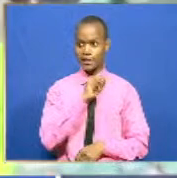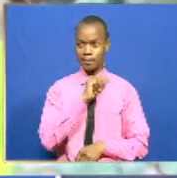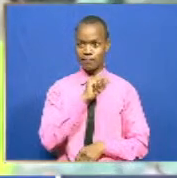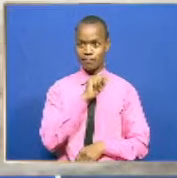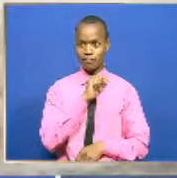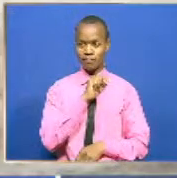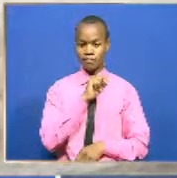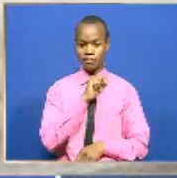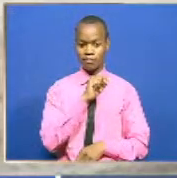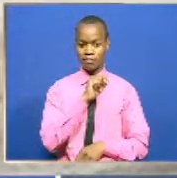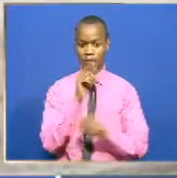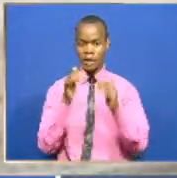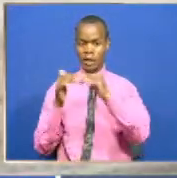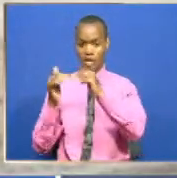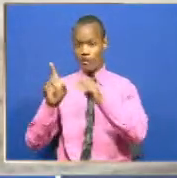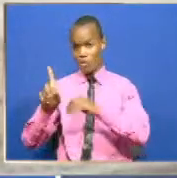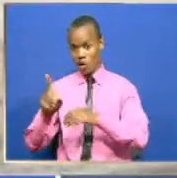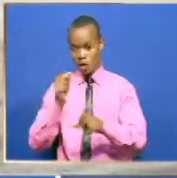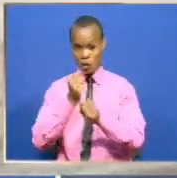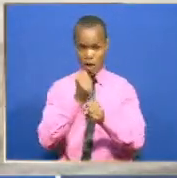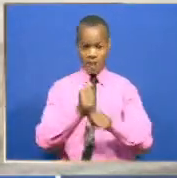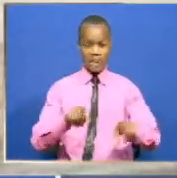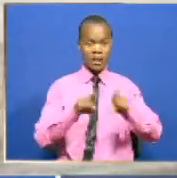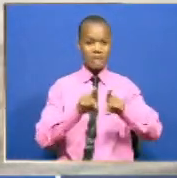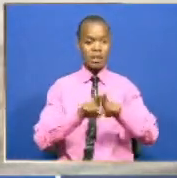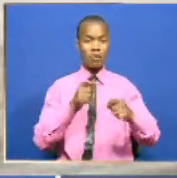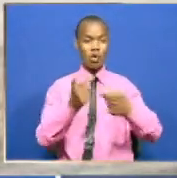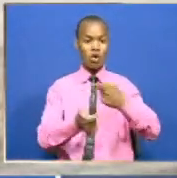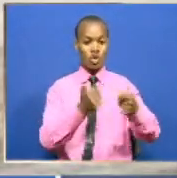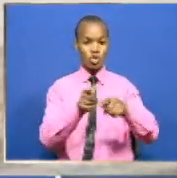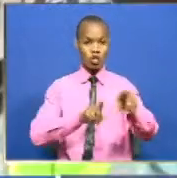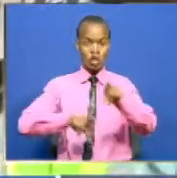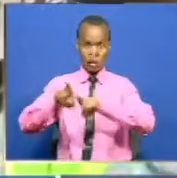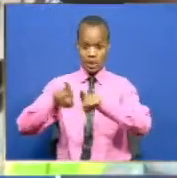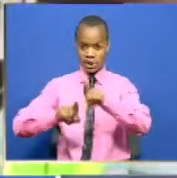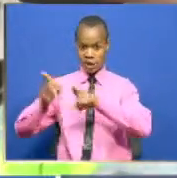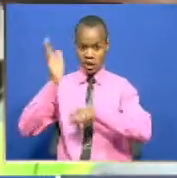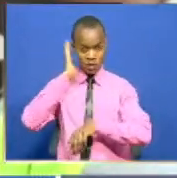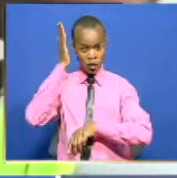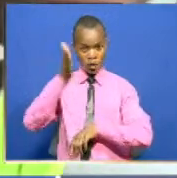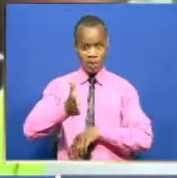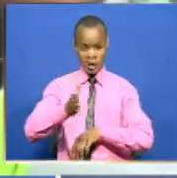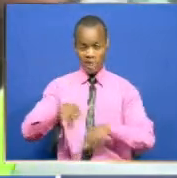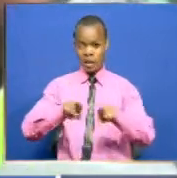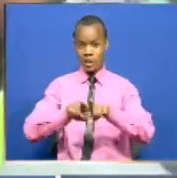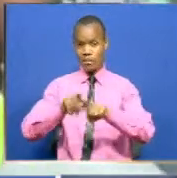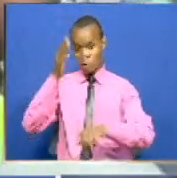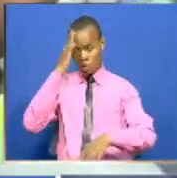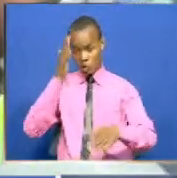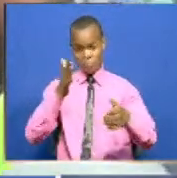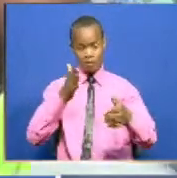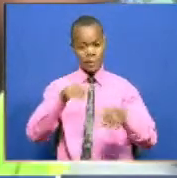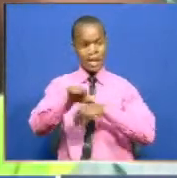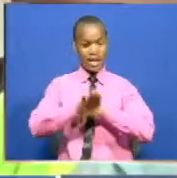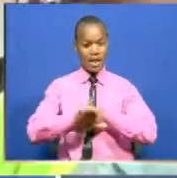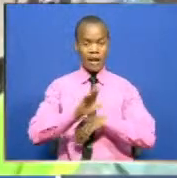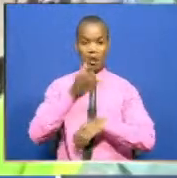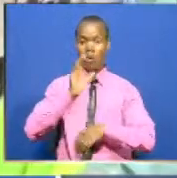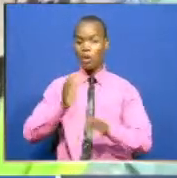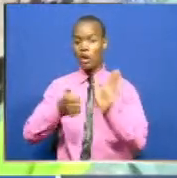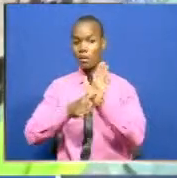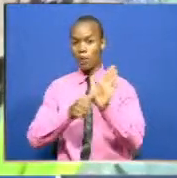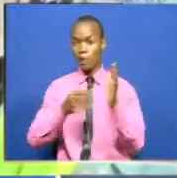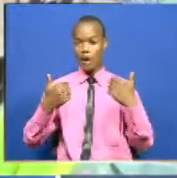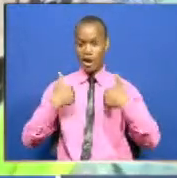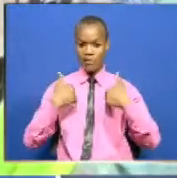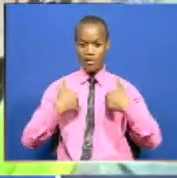for the phase one of that work. We continue with the journey. We know that this area is actually charged on water, and we continue sourcing